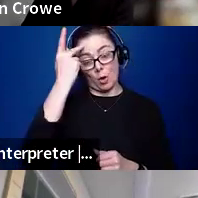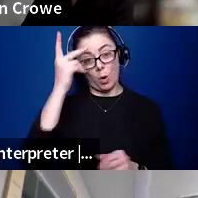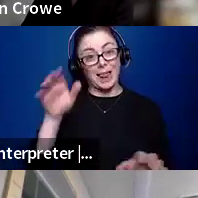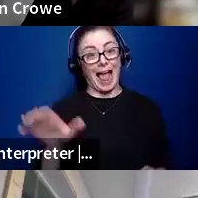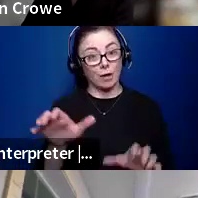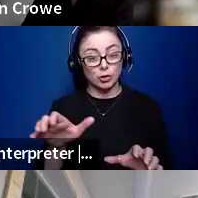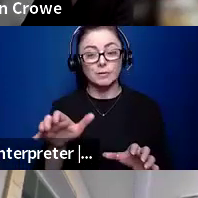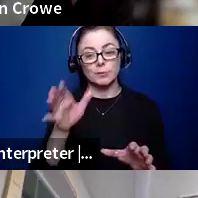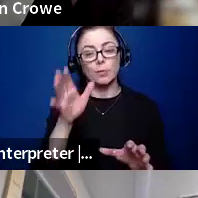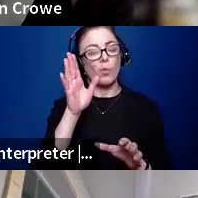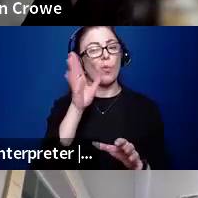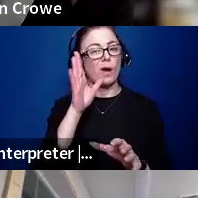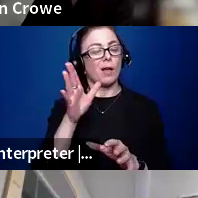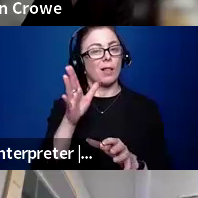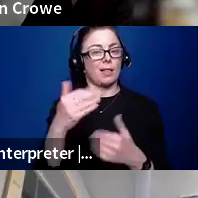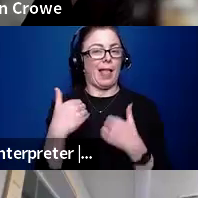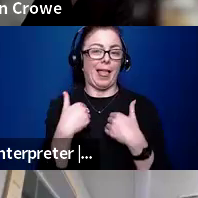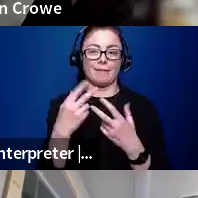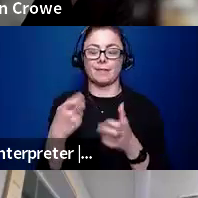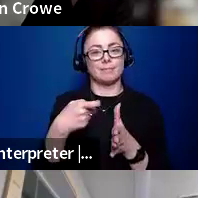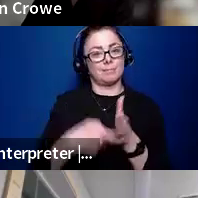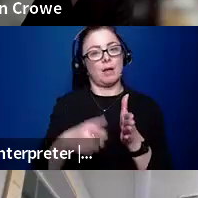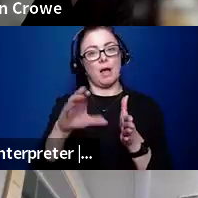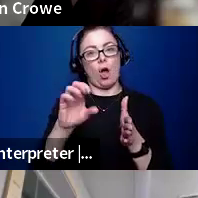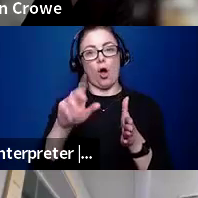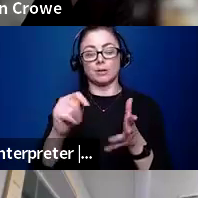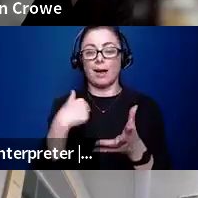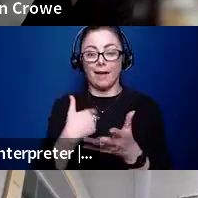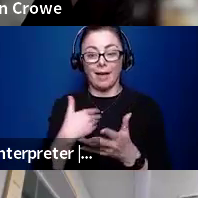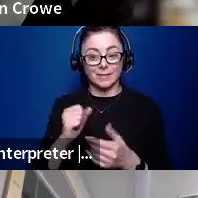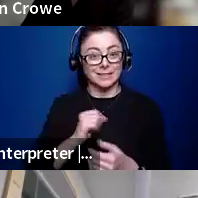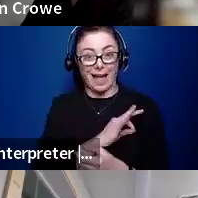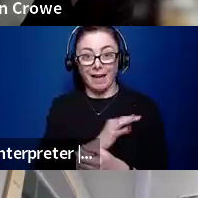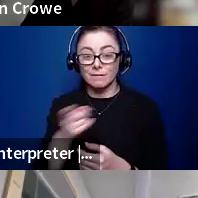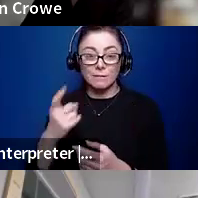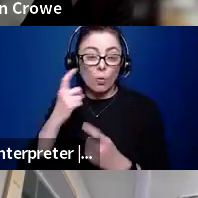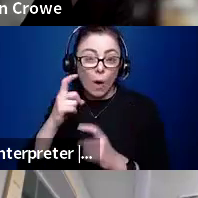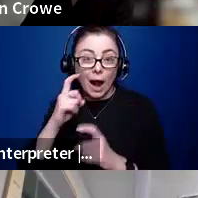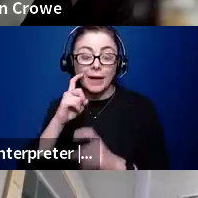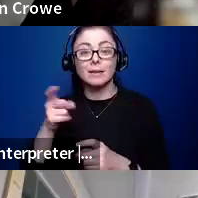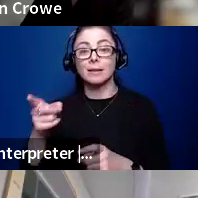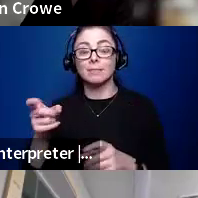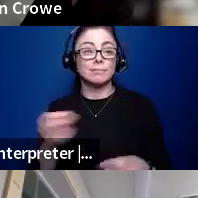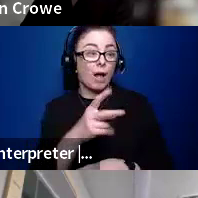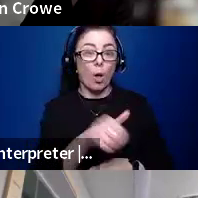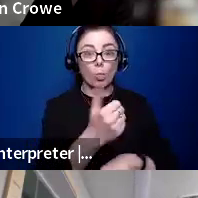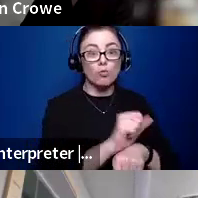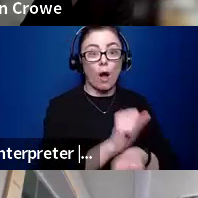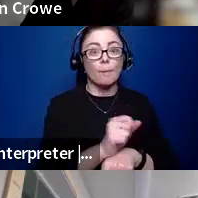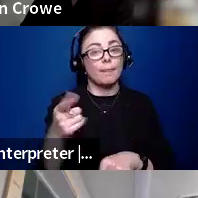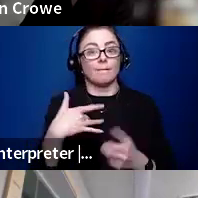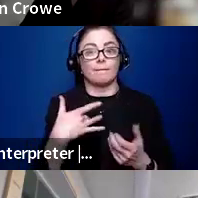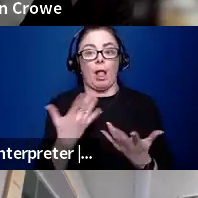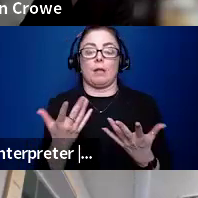cost. I have employees that are crying. I have employees that are going to other jobs. I have employees that don't know what's going to happen